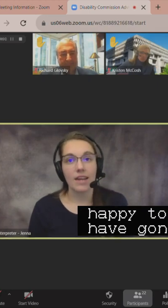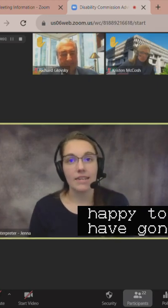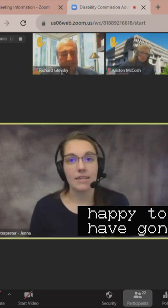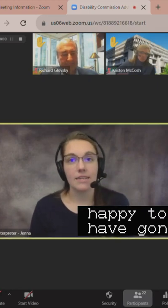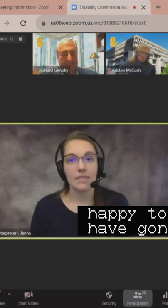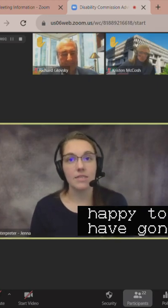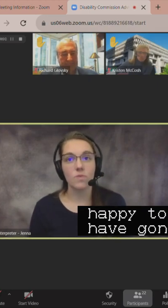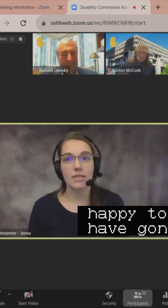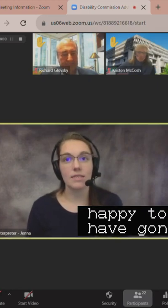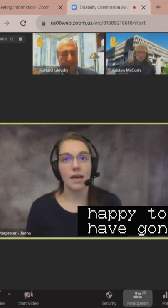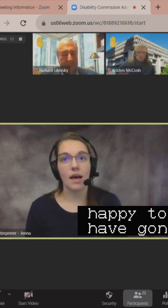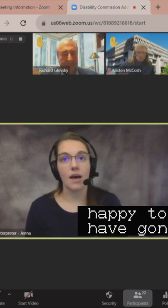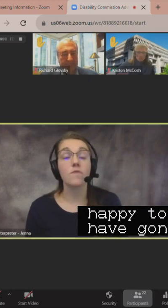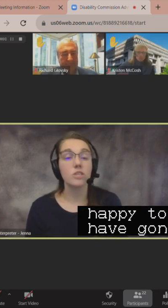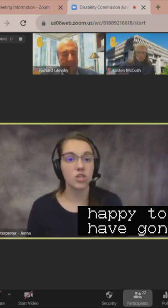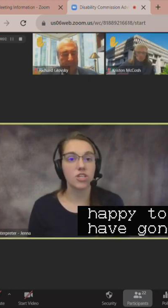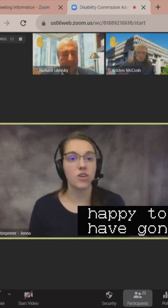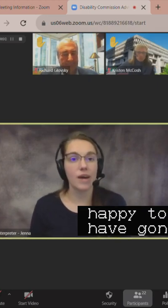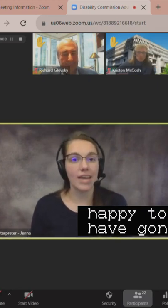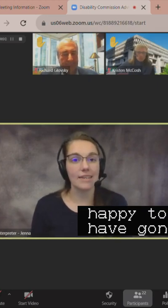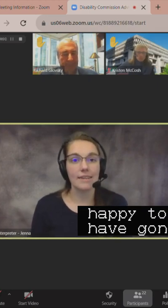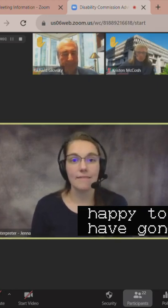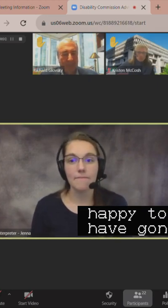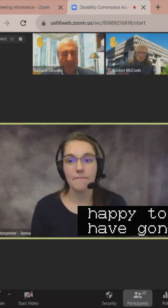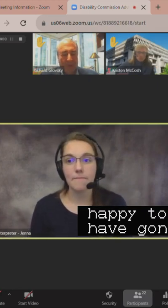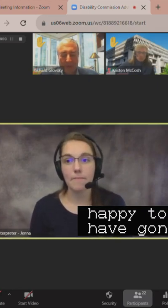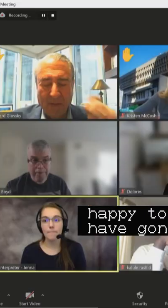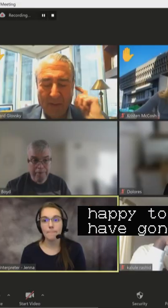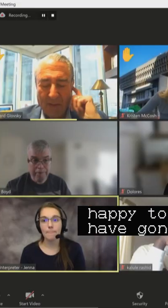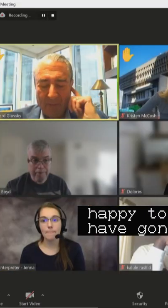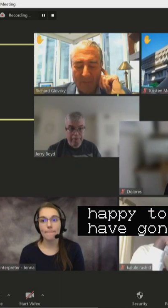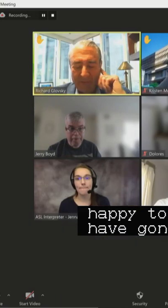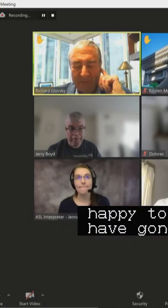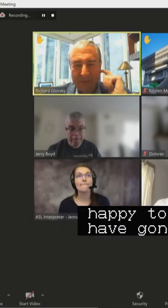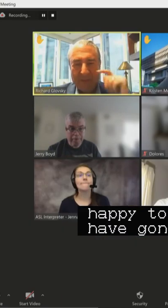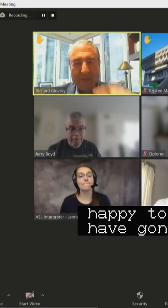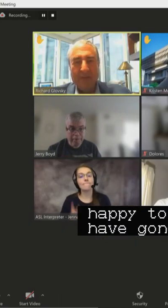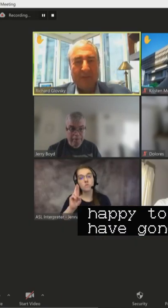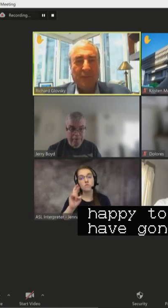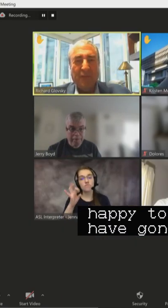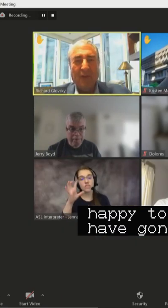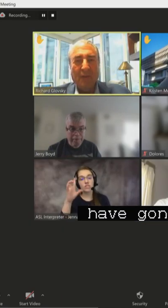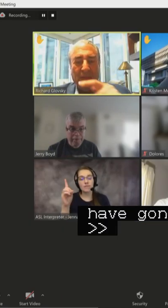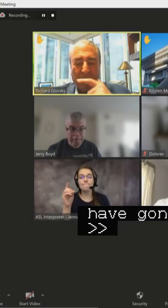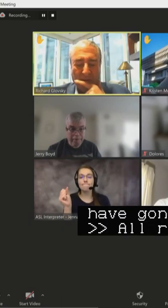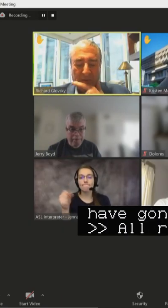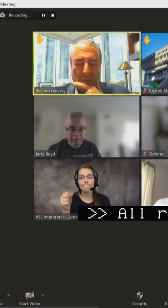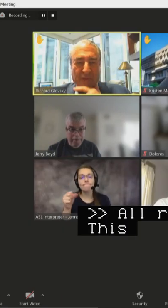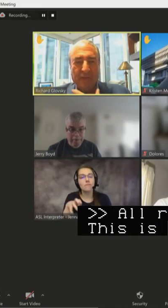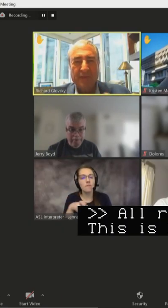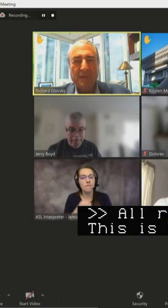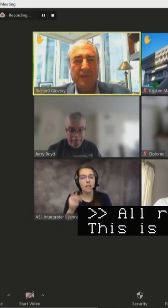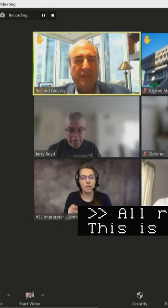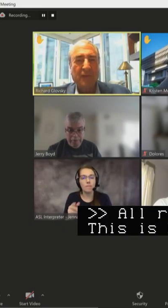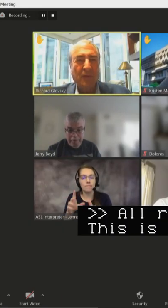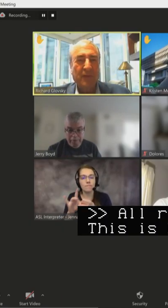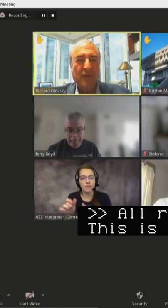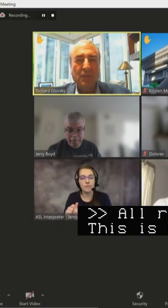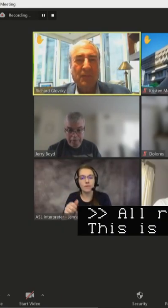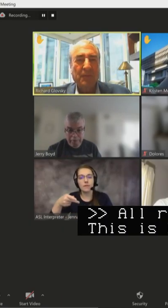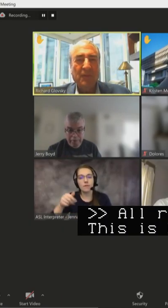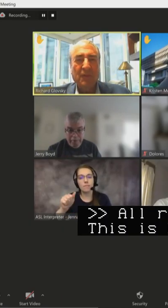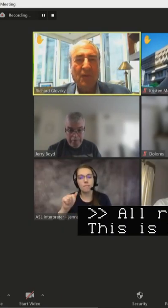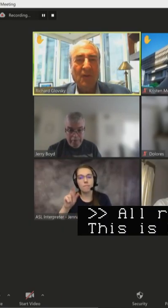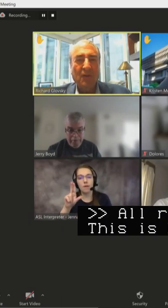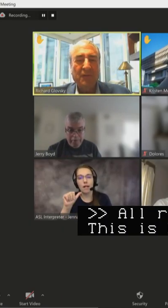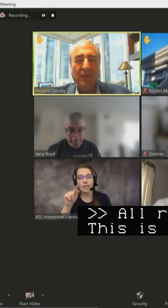All right, this is Wes. Richard, go ahead. Yeah, to follow up to Paulette's question, isn't there a security